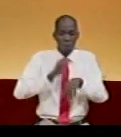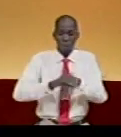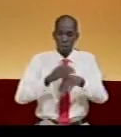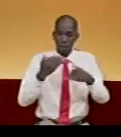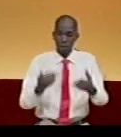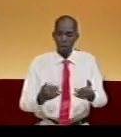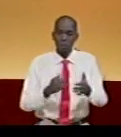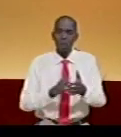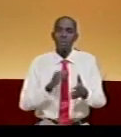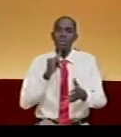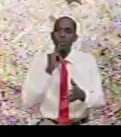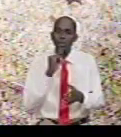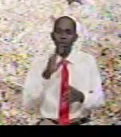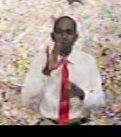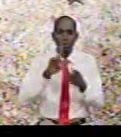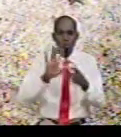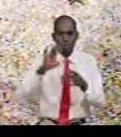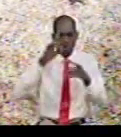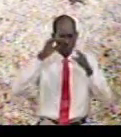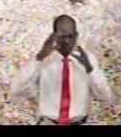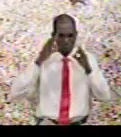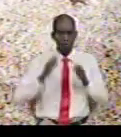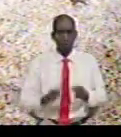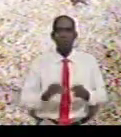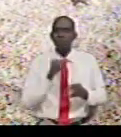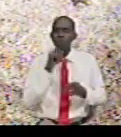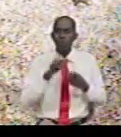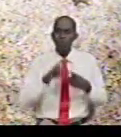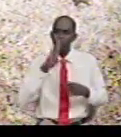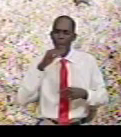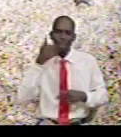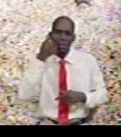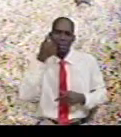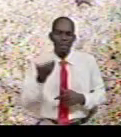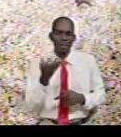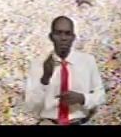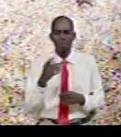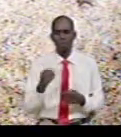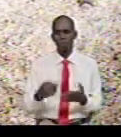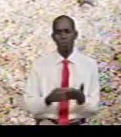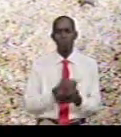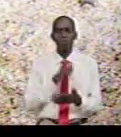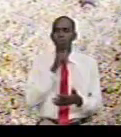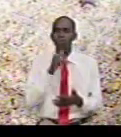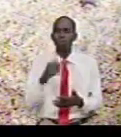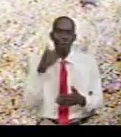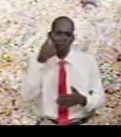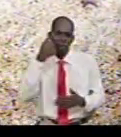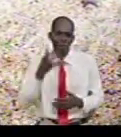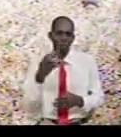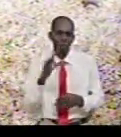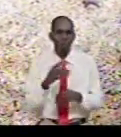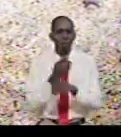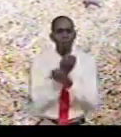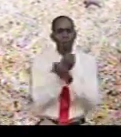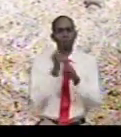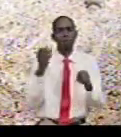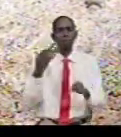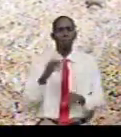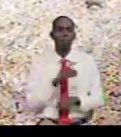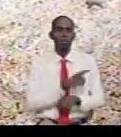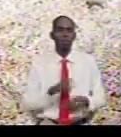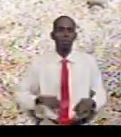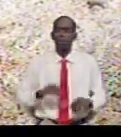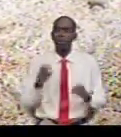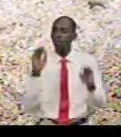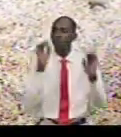decision to be unashamed of the gospel, unashamed of the salvation of the Lord, unashamed